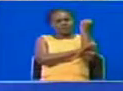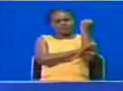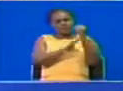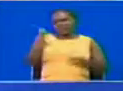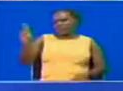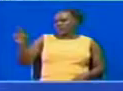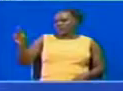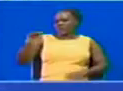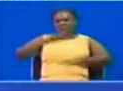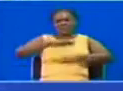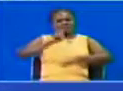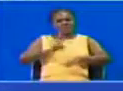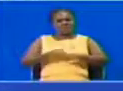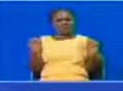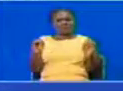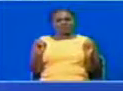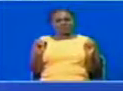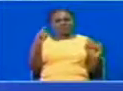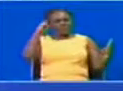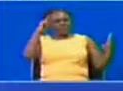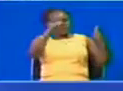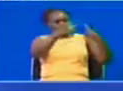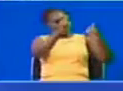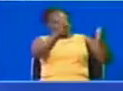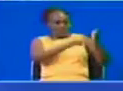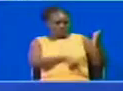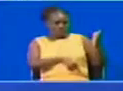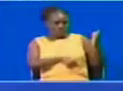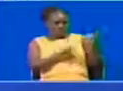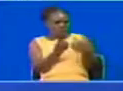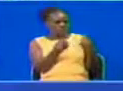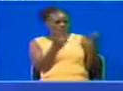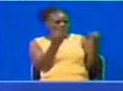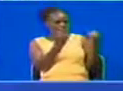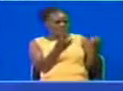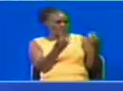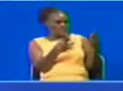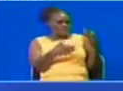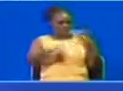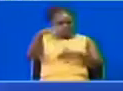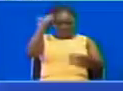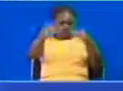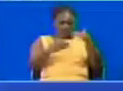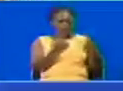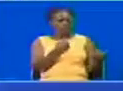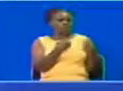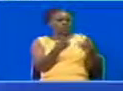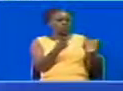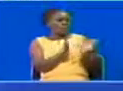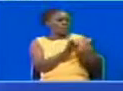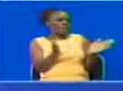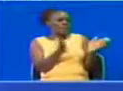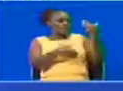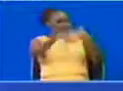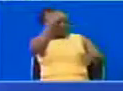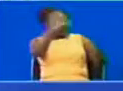not. The point is, you're talking about so many universities. Mm-hmm. You're talking about public universities,